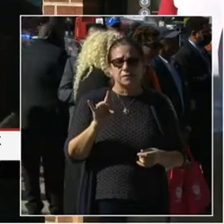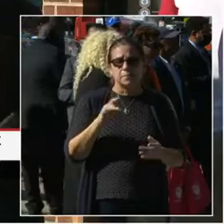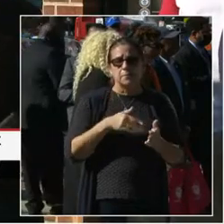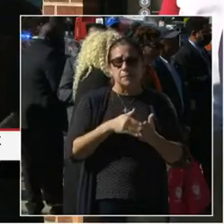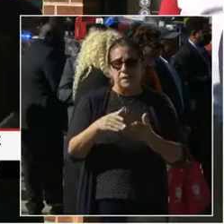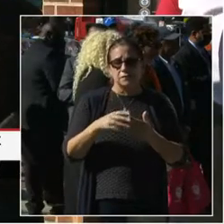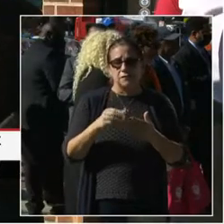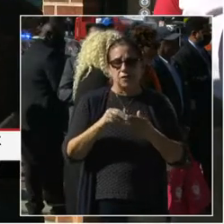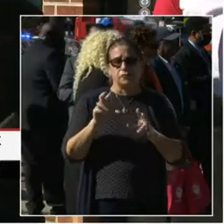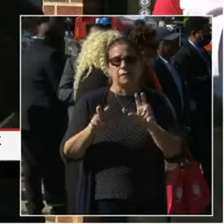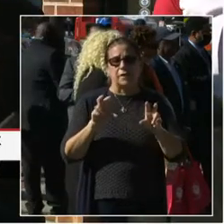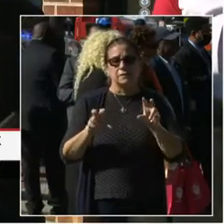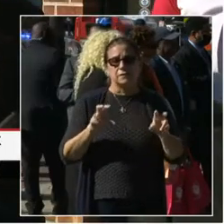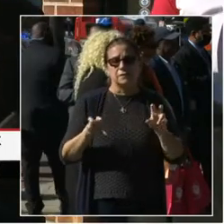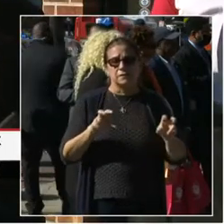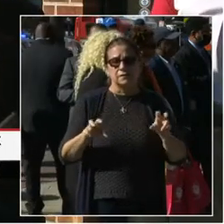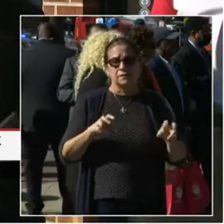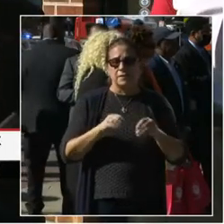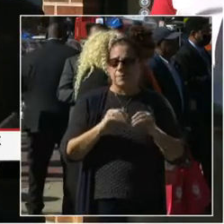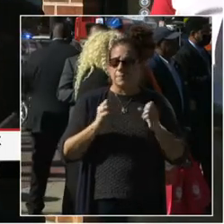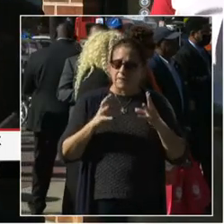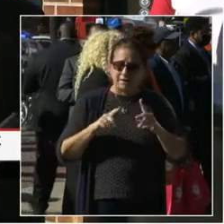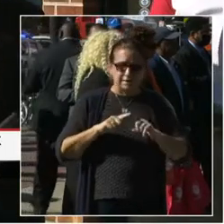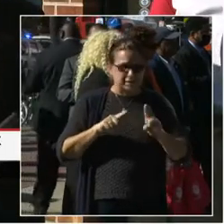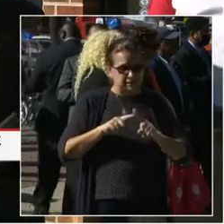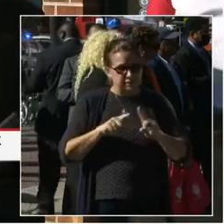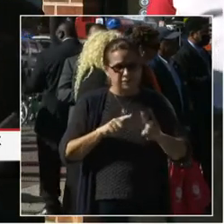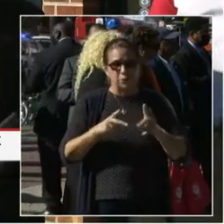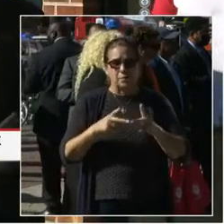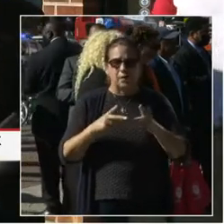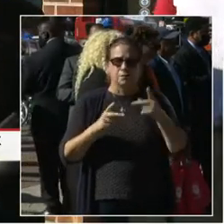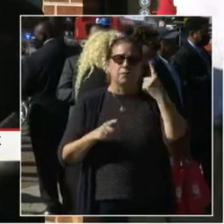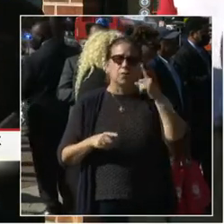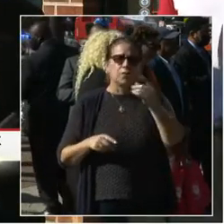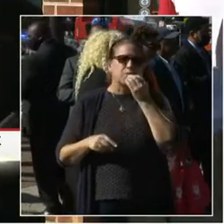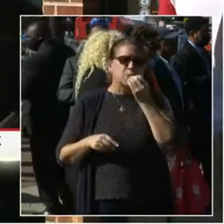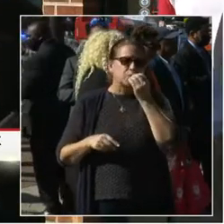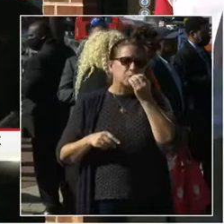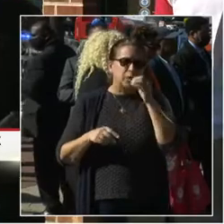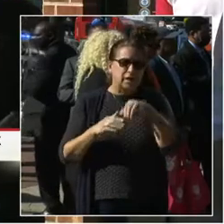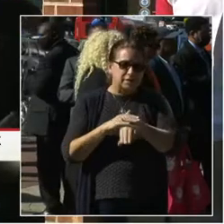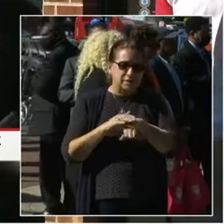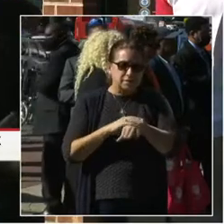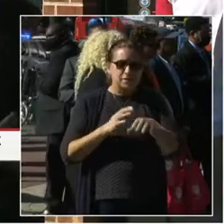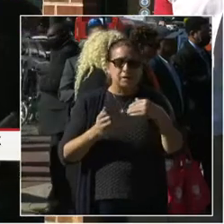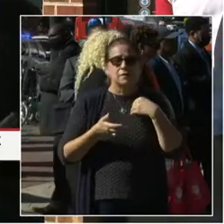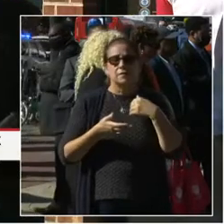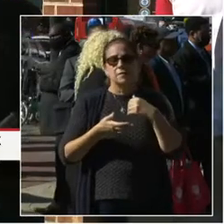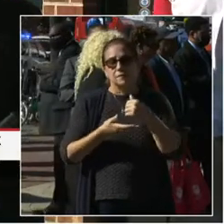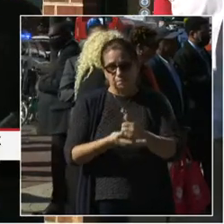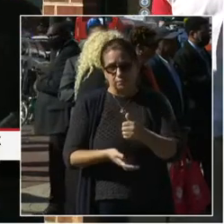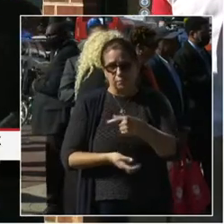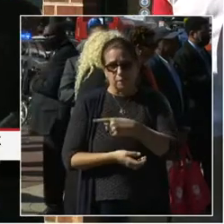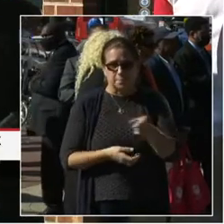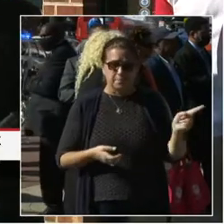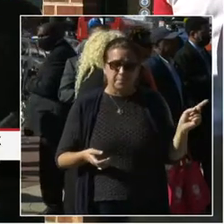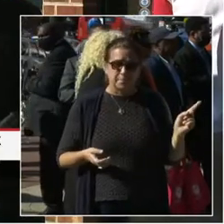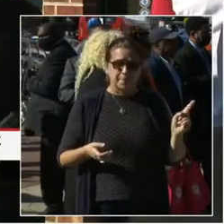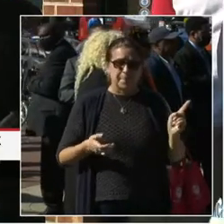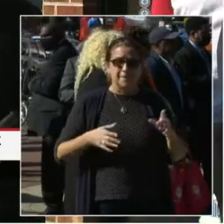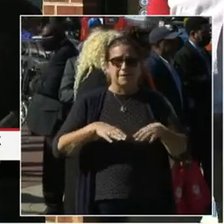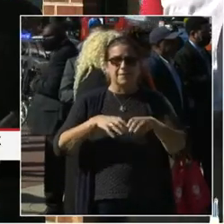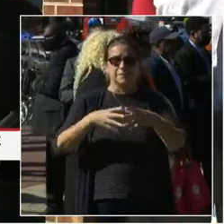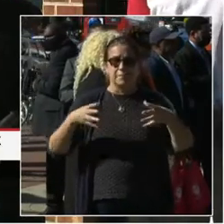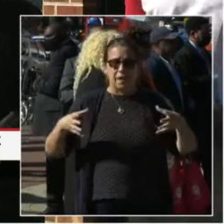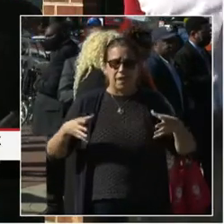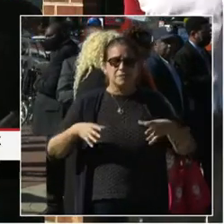at that site, we think we have a good opportunity for another grocer. So I've talked to you about 3 that are going to deliver, and I think we have